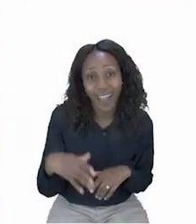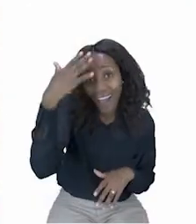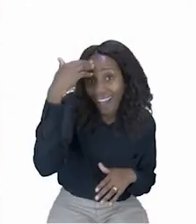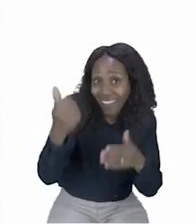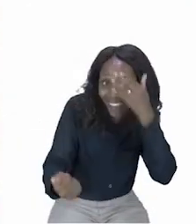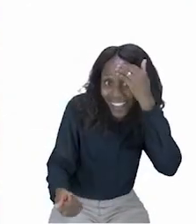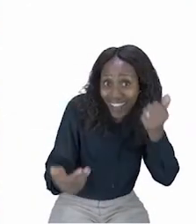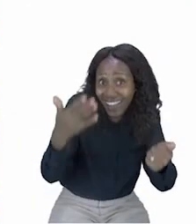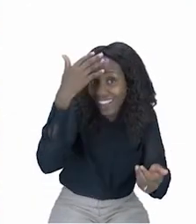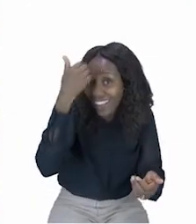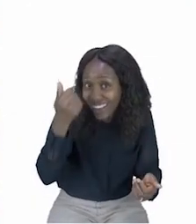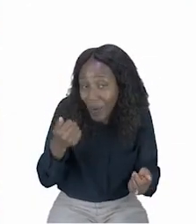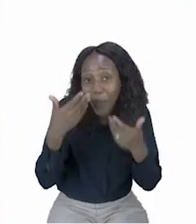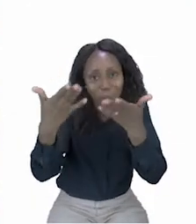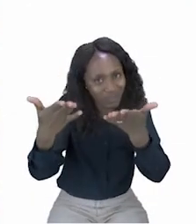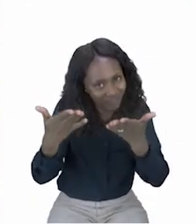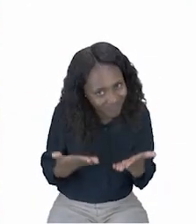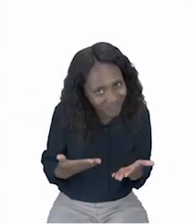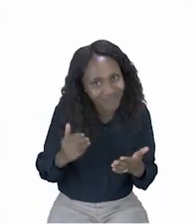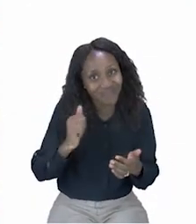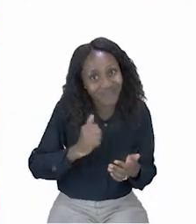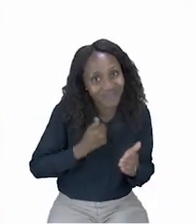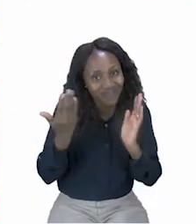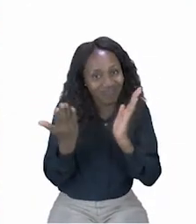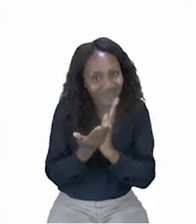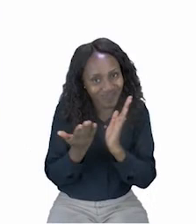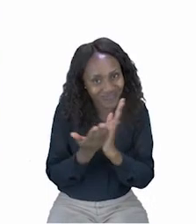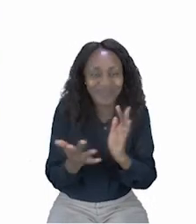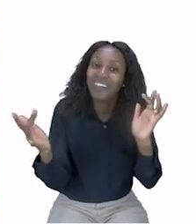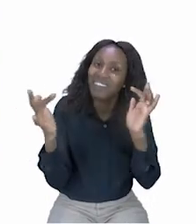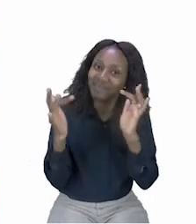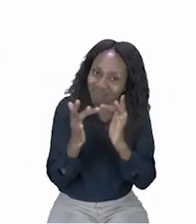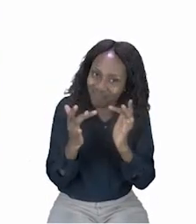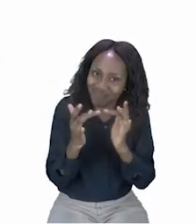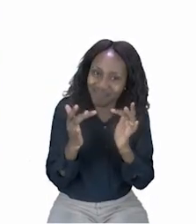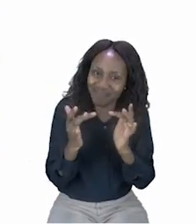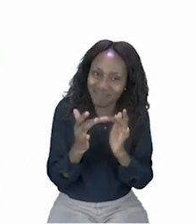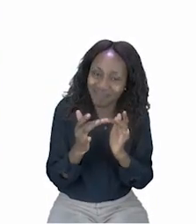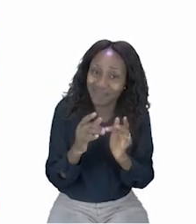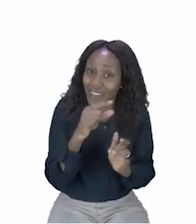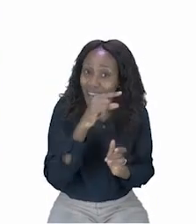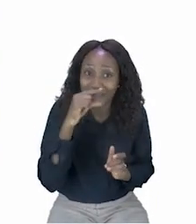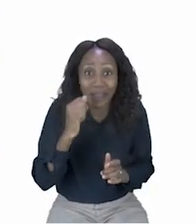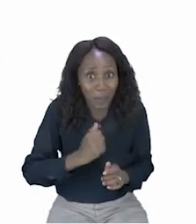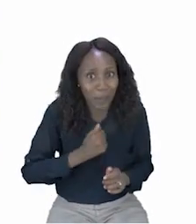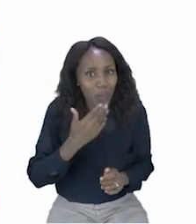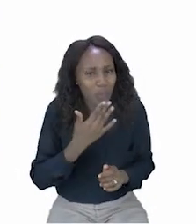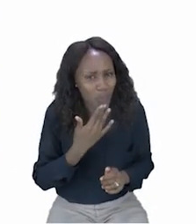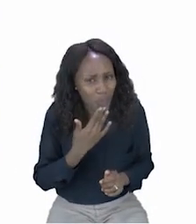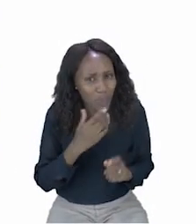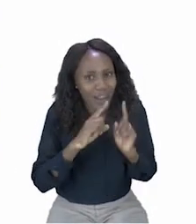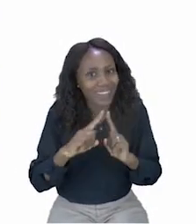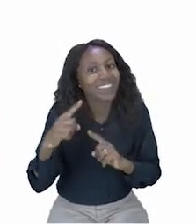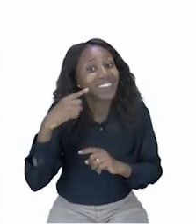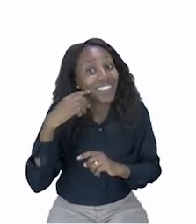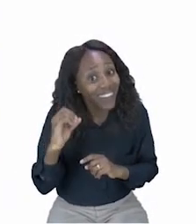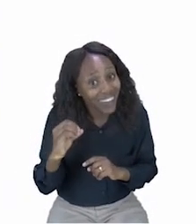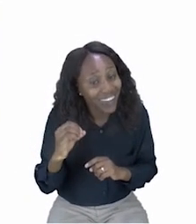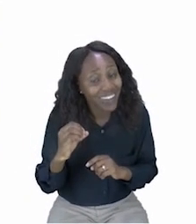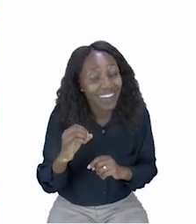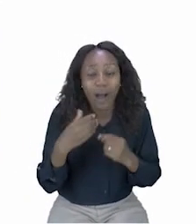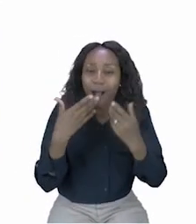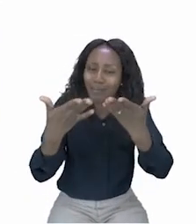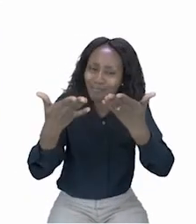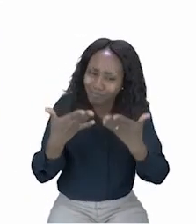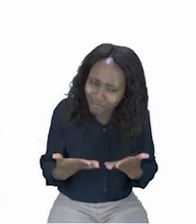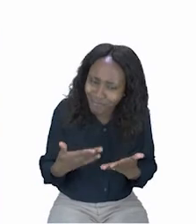Hello everyone and welcome to My Zone Online School. My name is Teacher Mutsa and thank you so